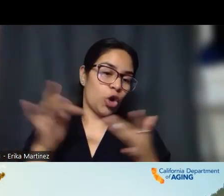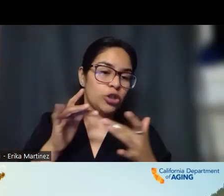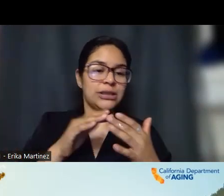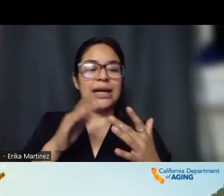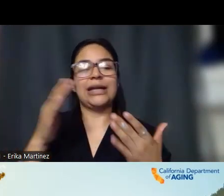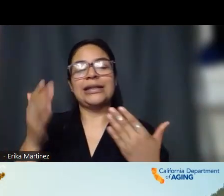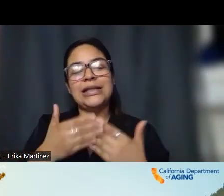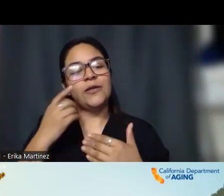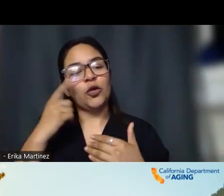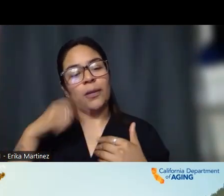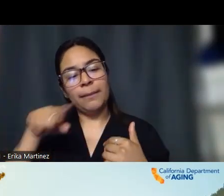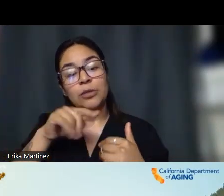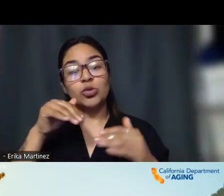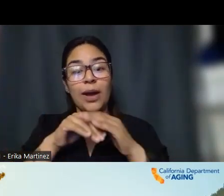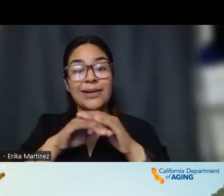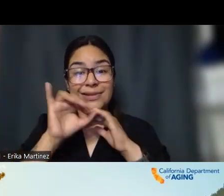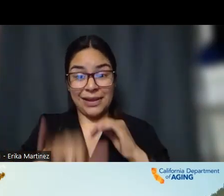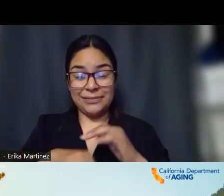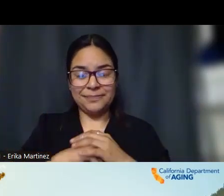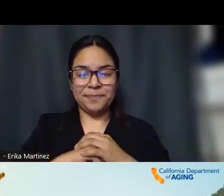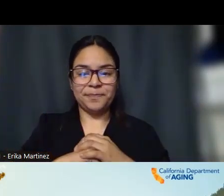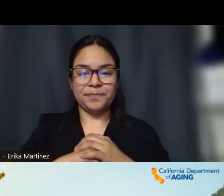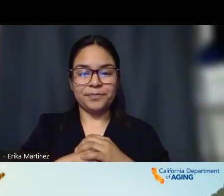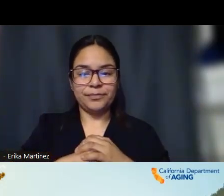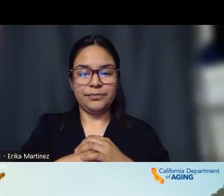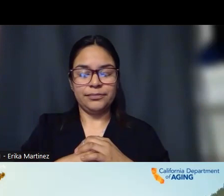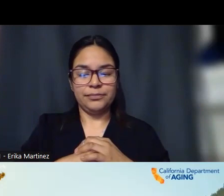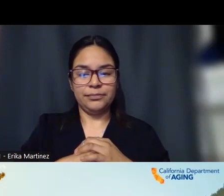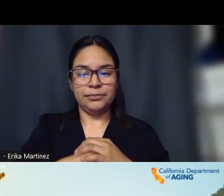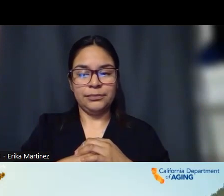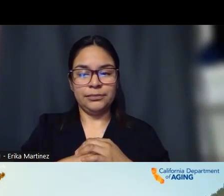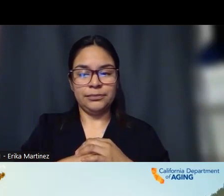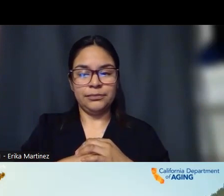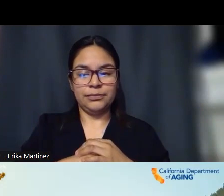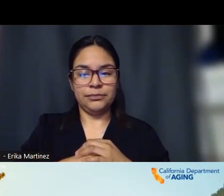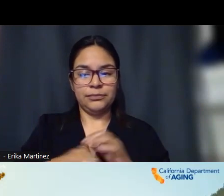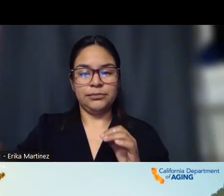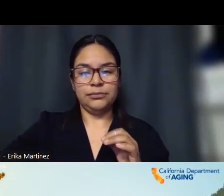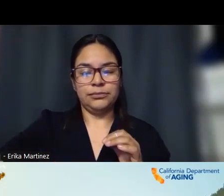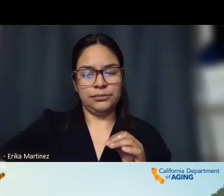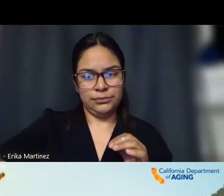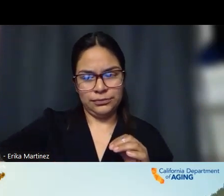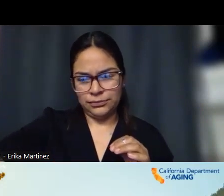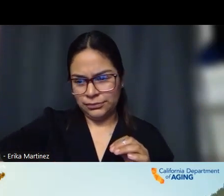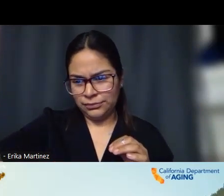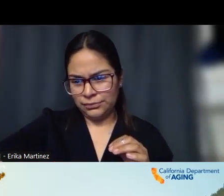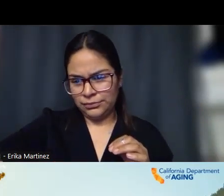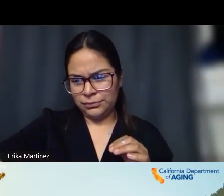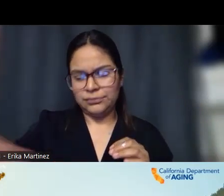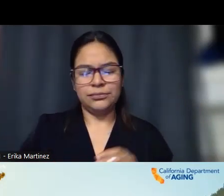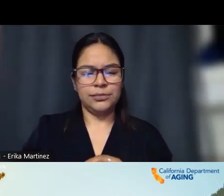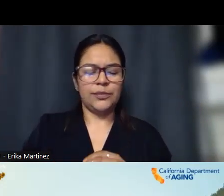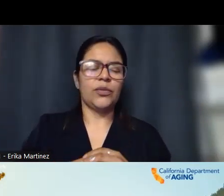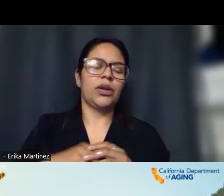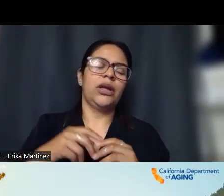in collaboration and in partnership to ease that difficult journey, whether it's the individual who is the